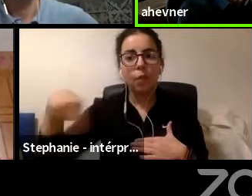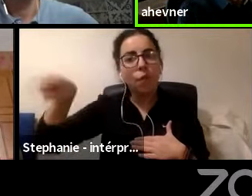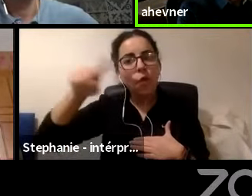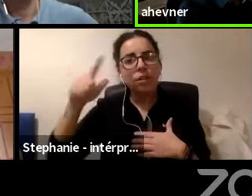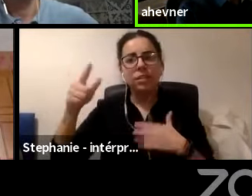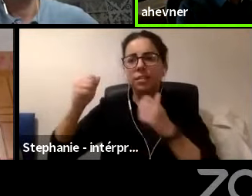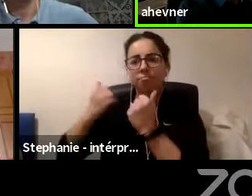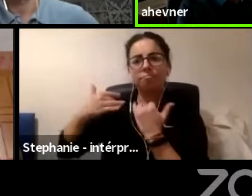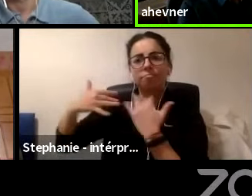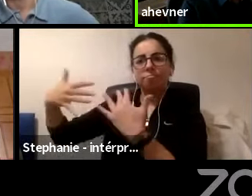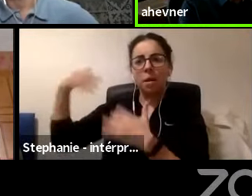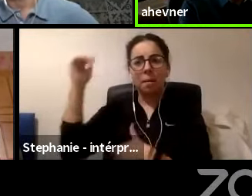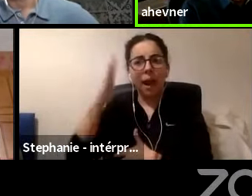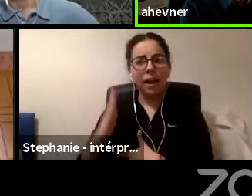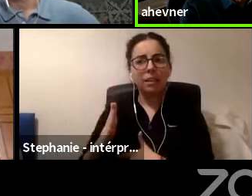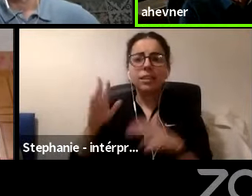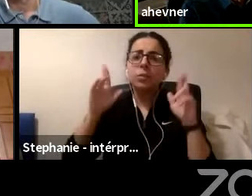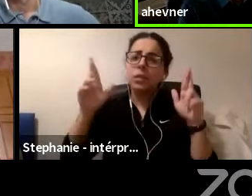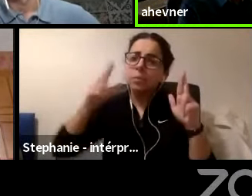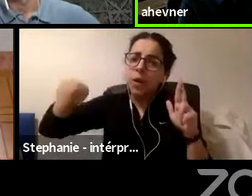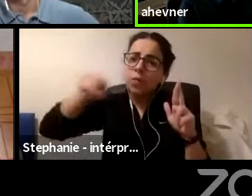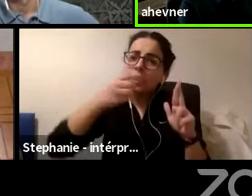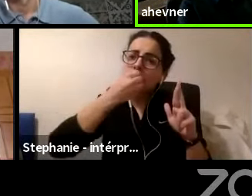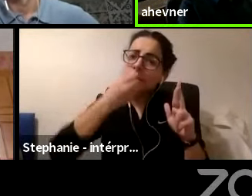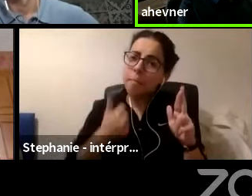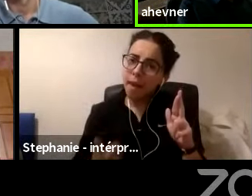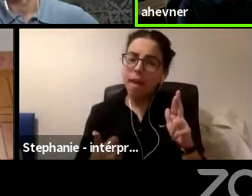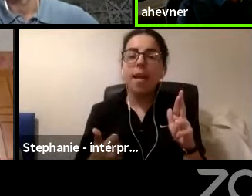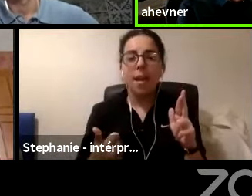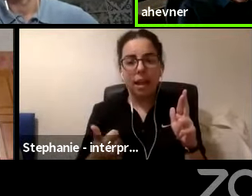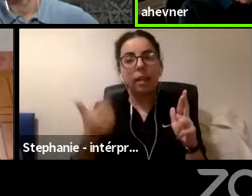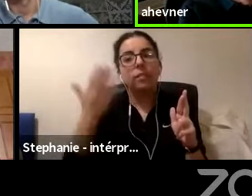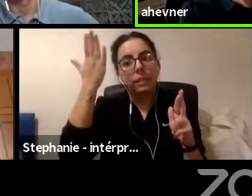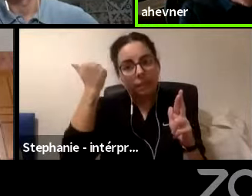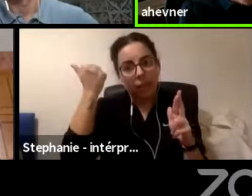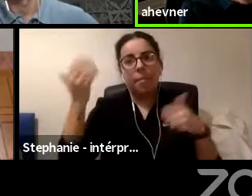I hope everybody is doing well. I know we've all faced